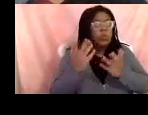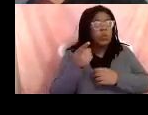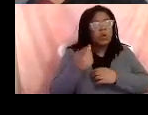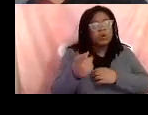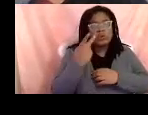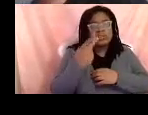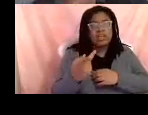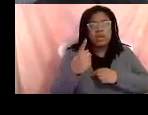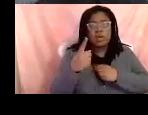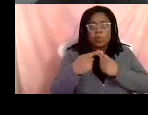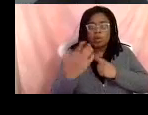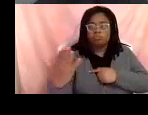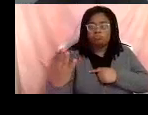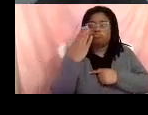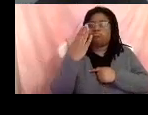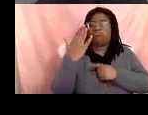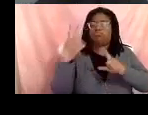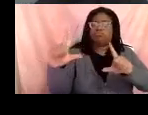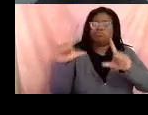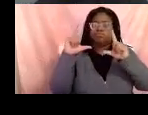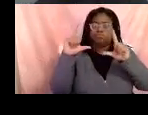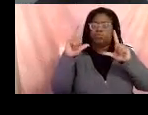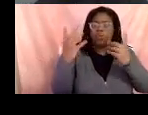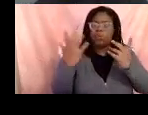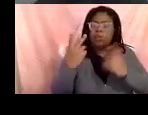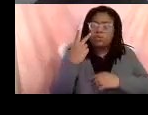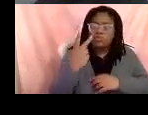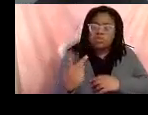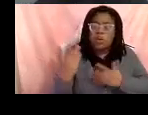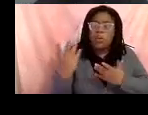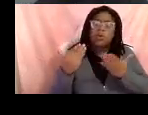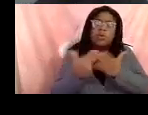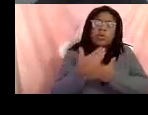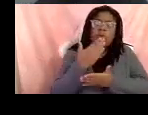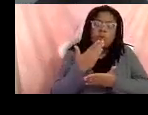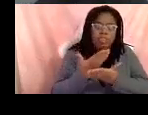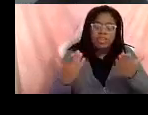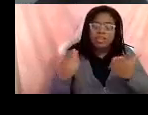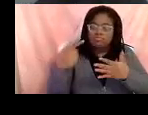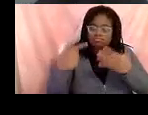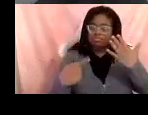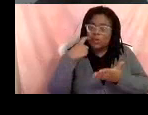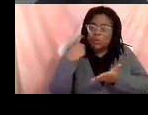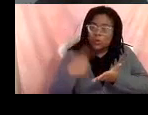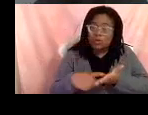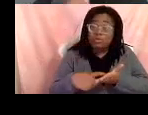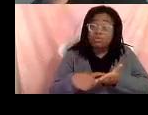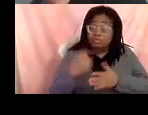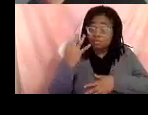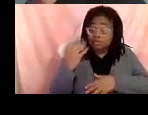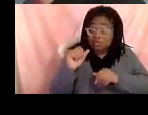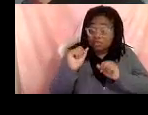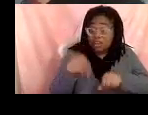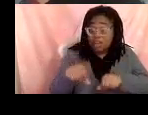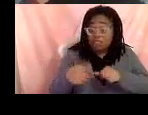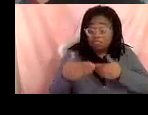seeing when you look closely at this new segment? What are the new things that you notice? And if you could add